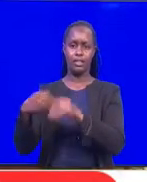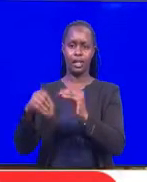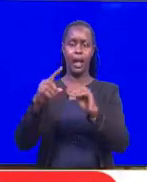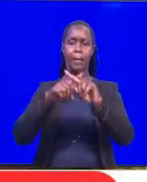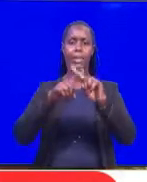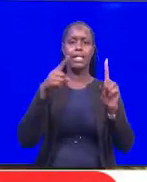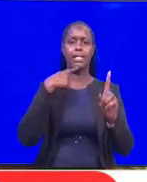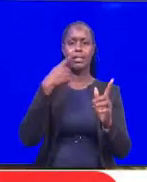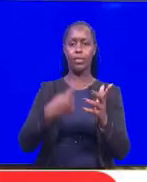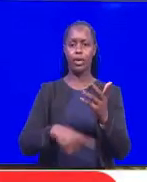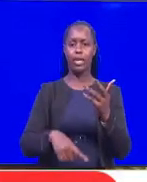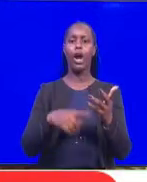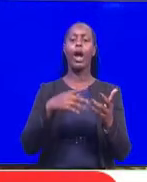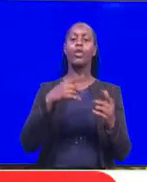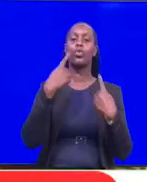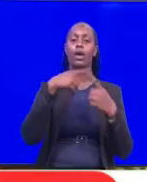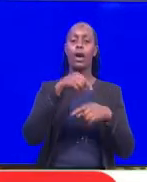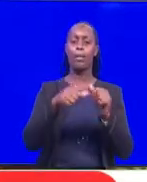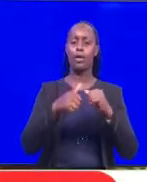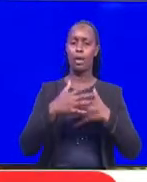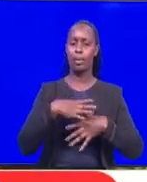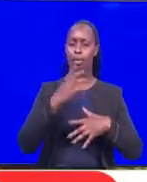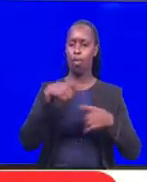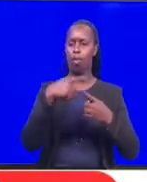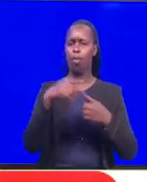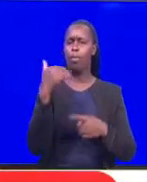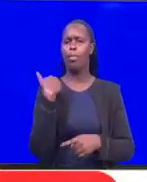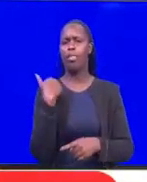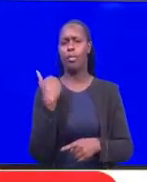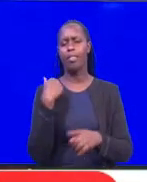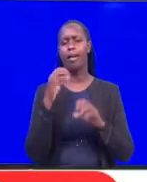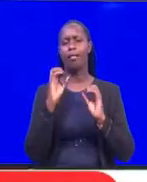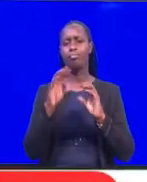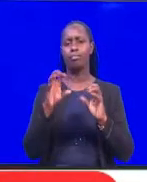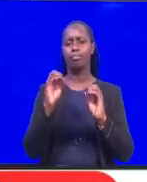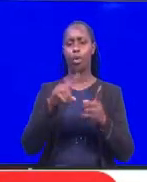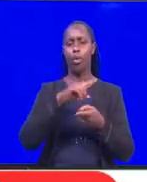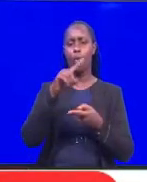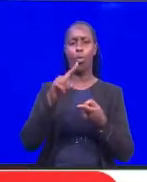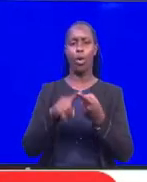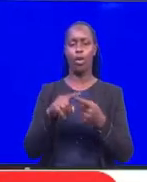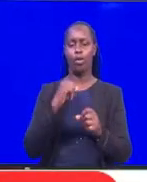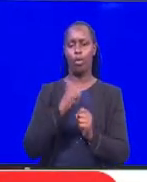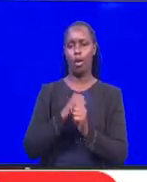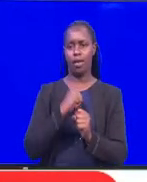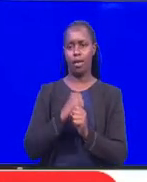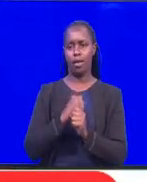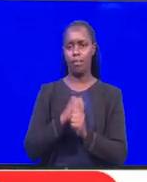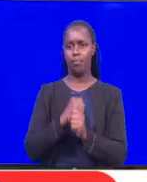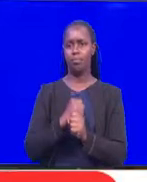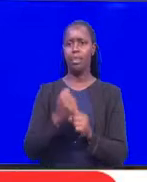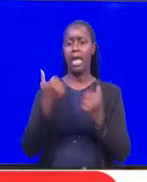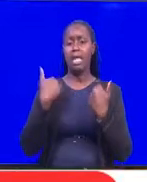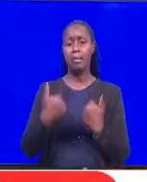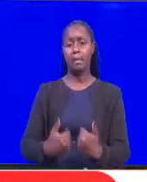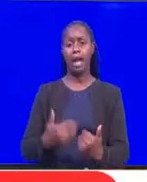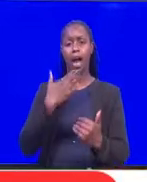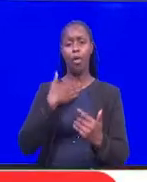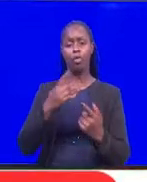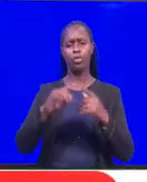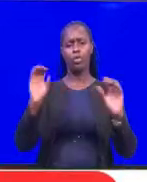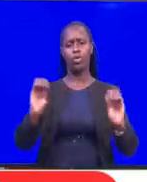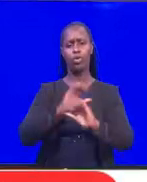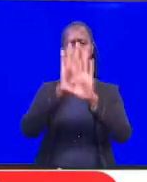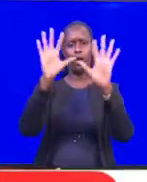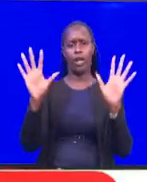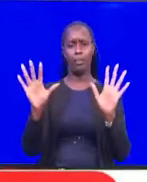his officers from discharging their mandate. To set the record straight, members, and to be clear, there is no